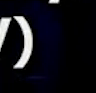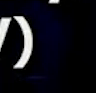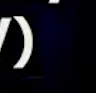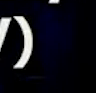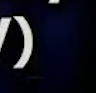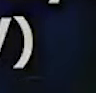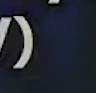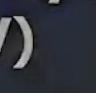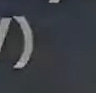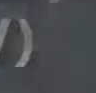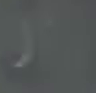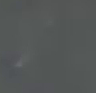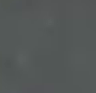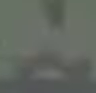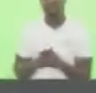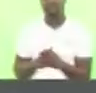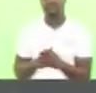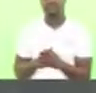09/06/2024. Up to today.